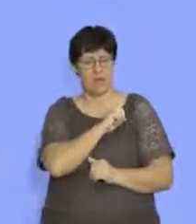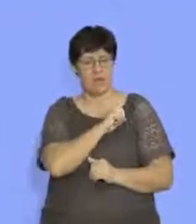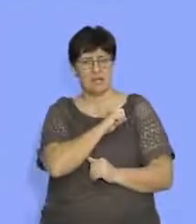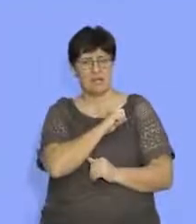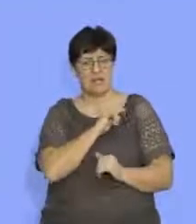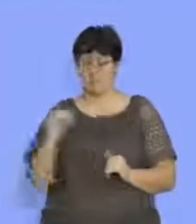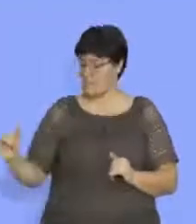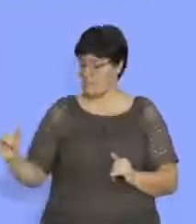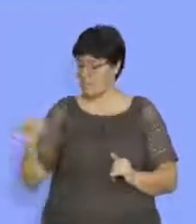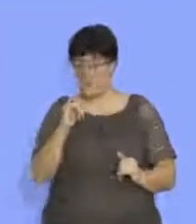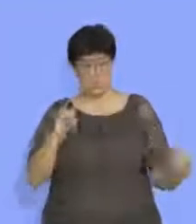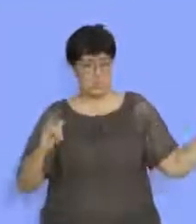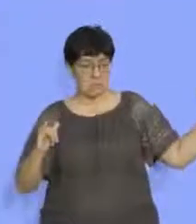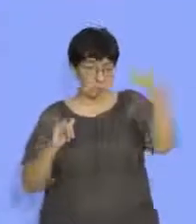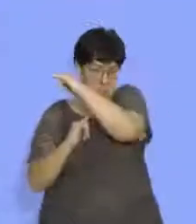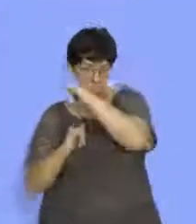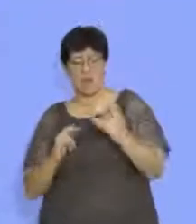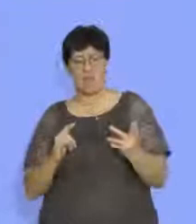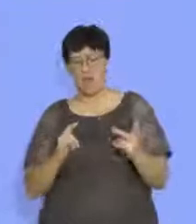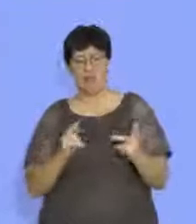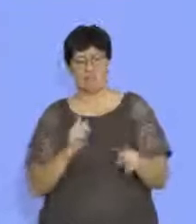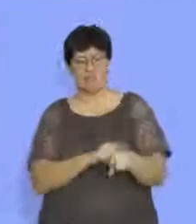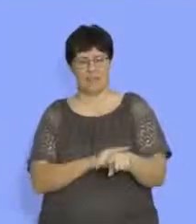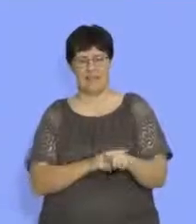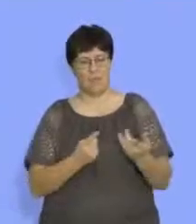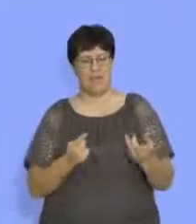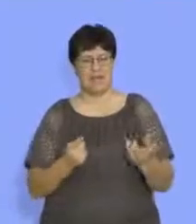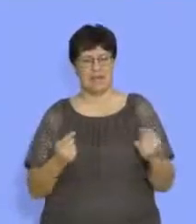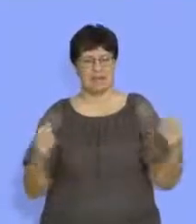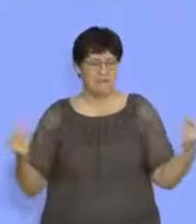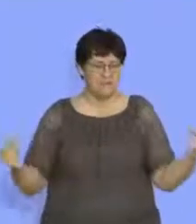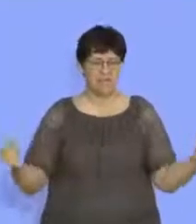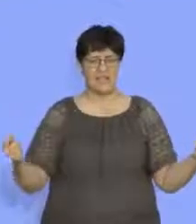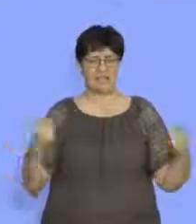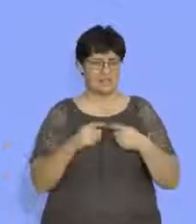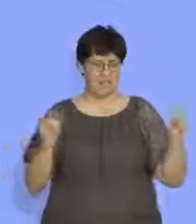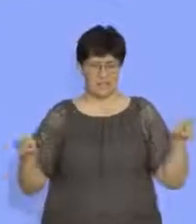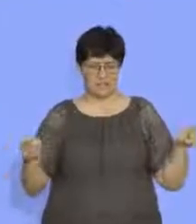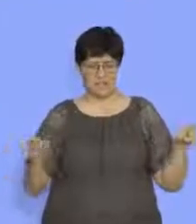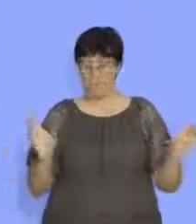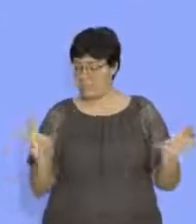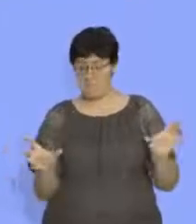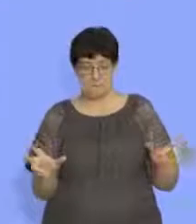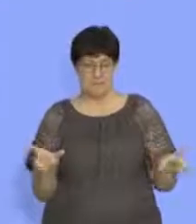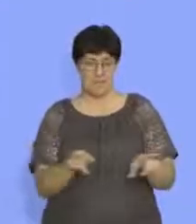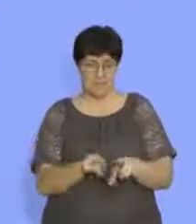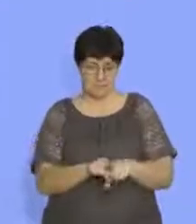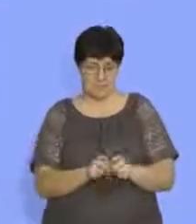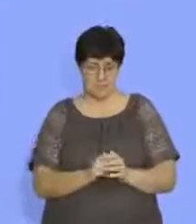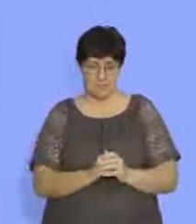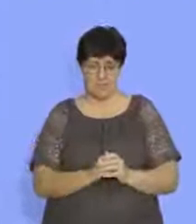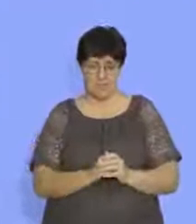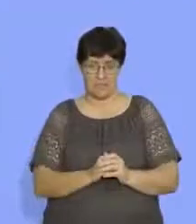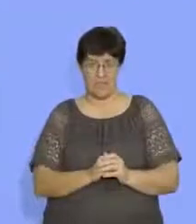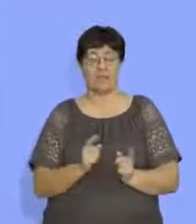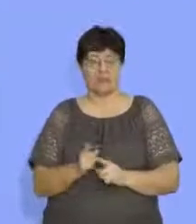they traveling at different speeds. So we couldn't talk about the time being the same. No, the distance must be the same. And